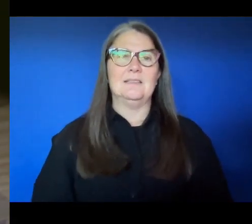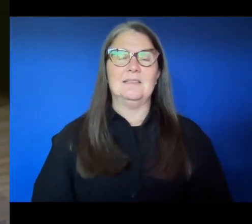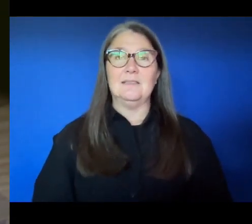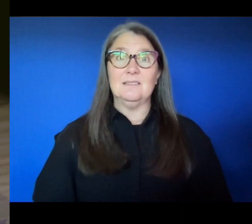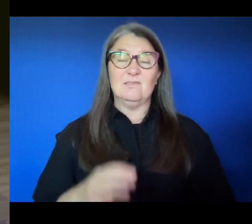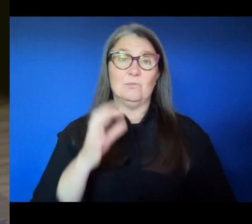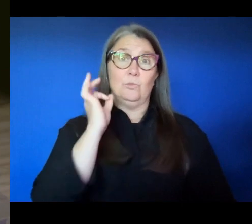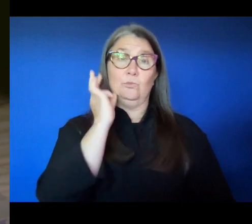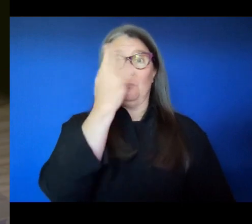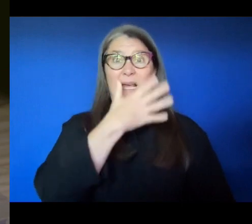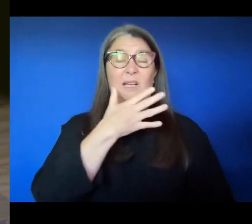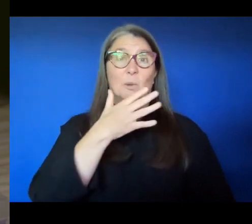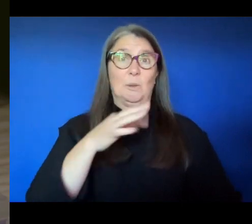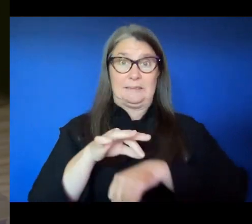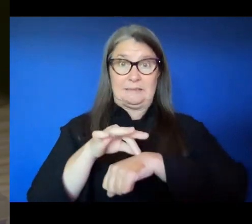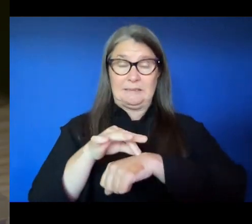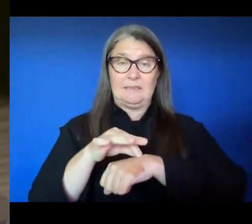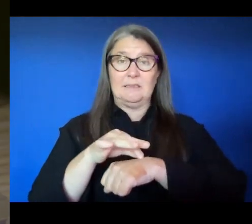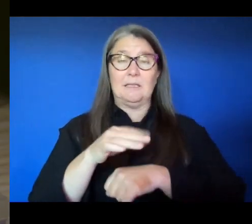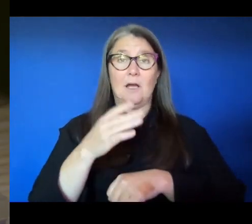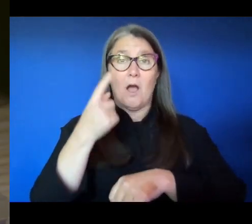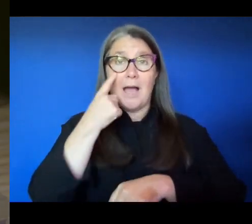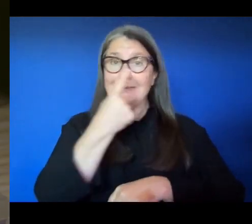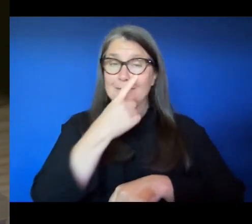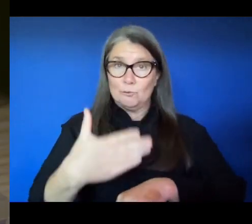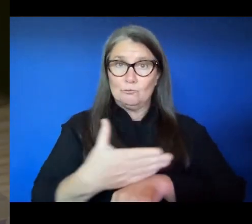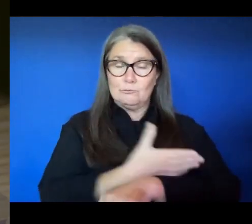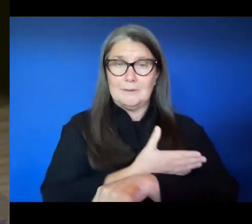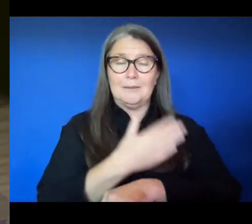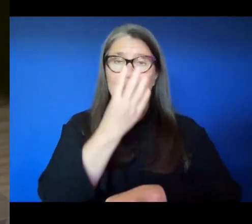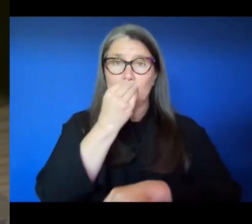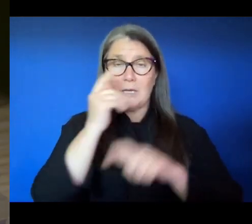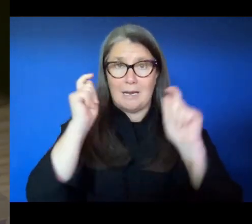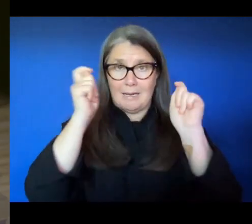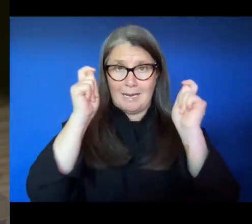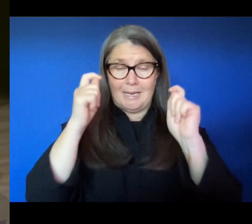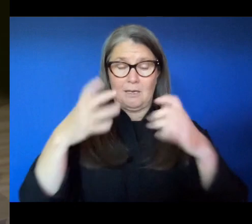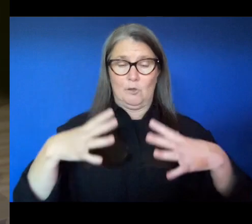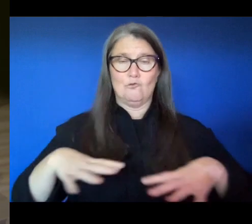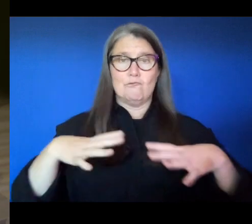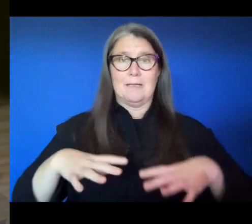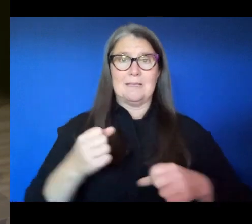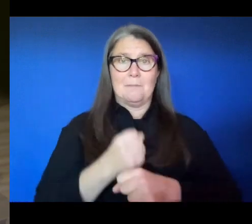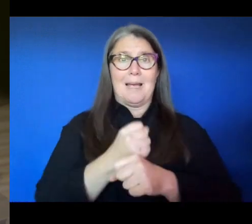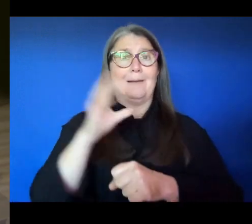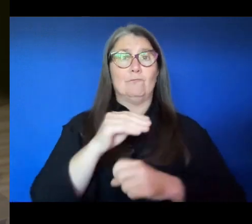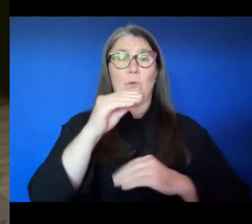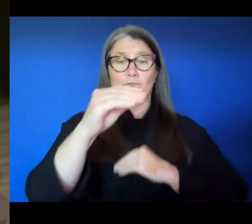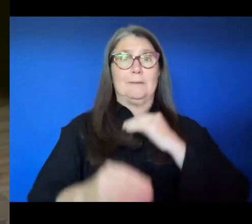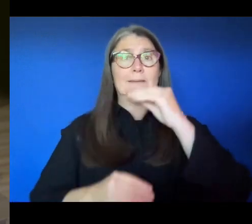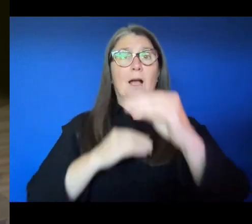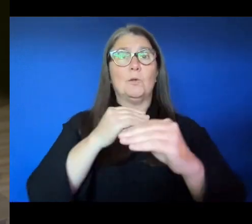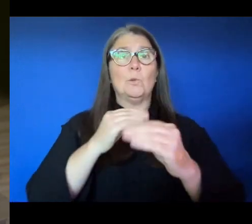pale-skinned, I have brown hair, green eyes, and I'm wearing a dress made out of recycled materials in a kind